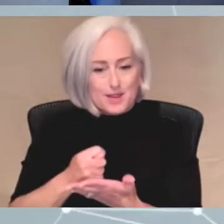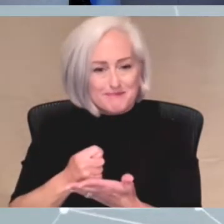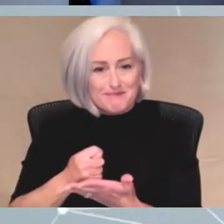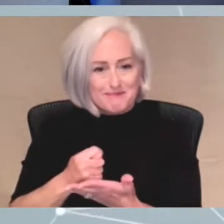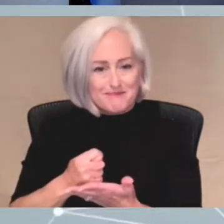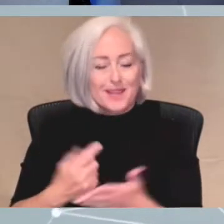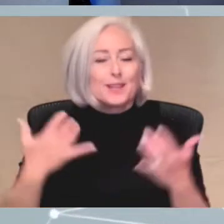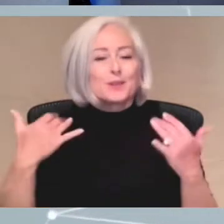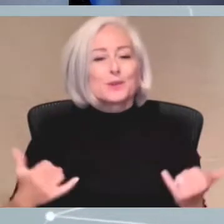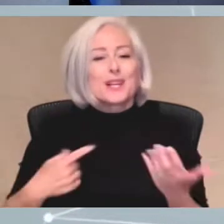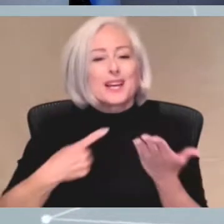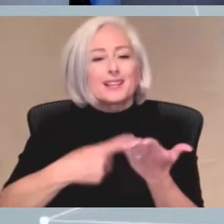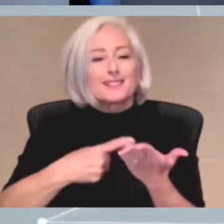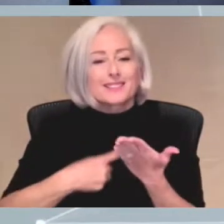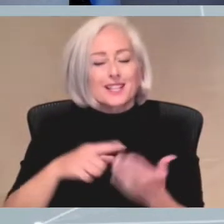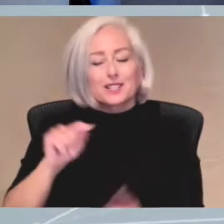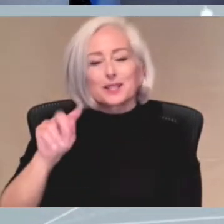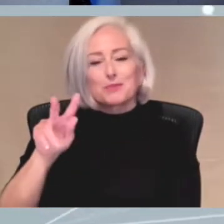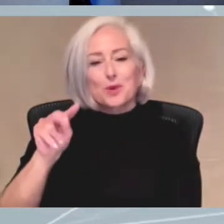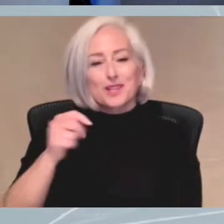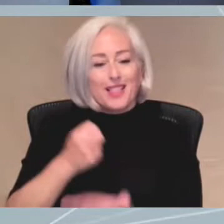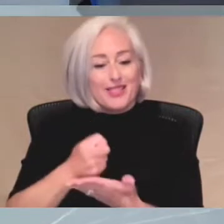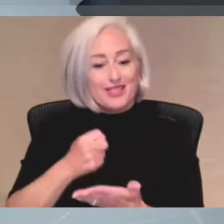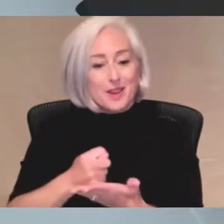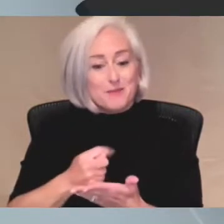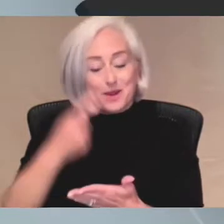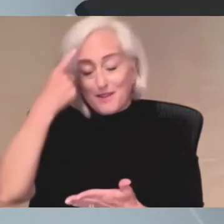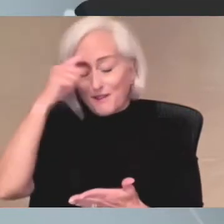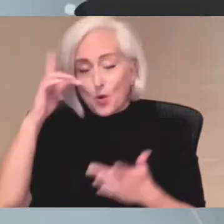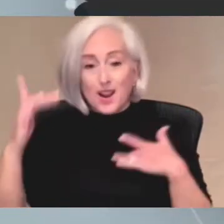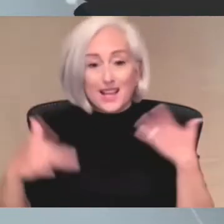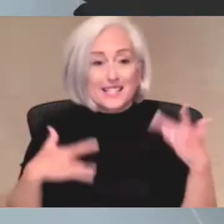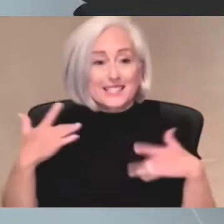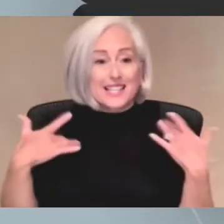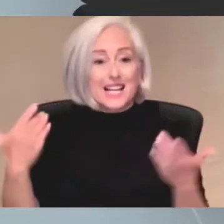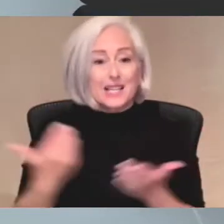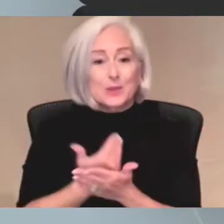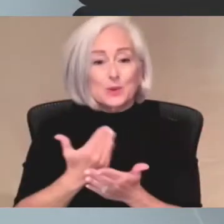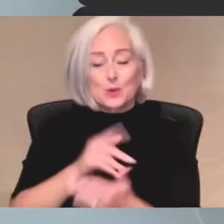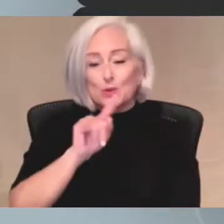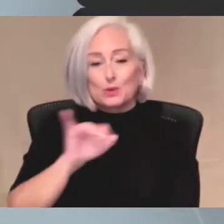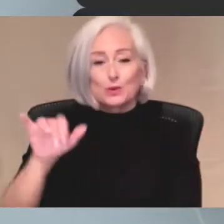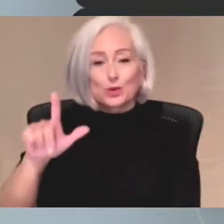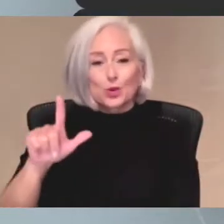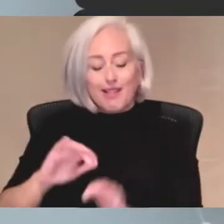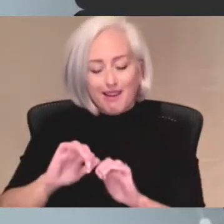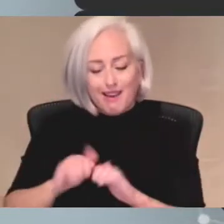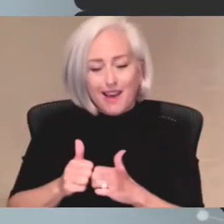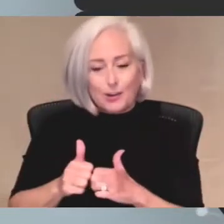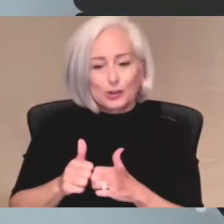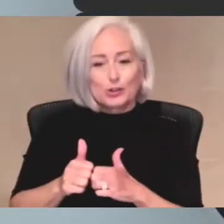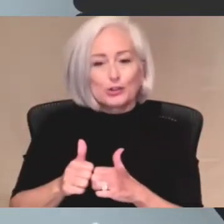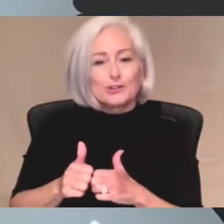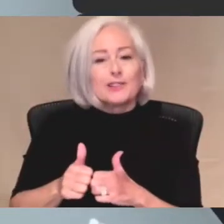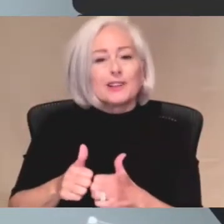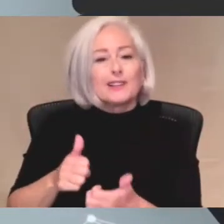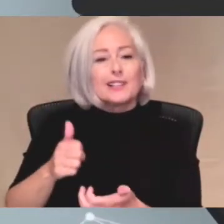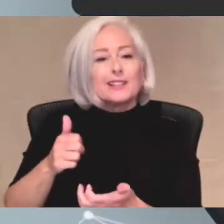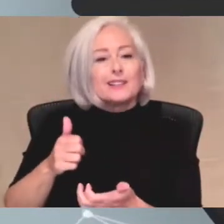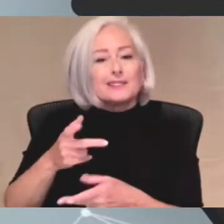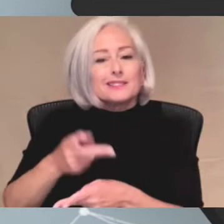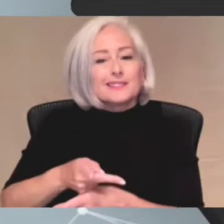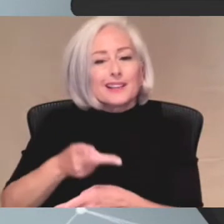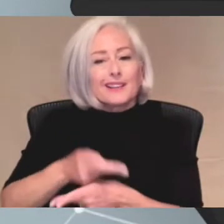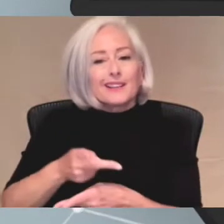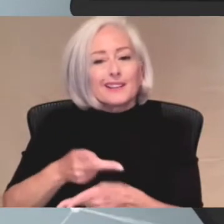proton therapy as an exciting new tool to treat cancer. And remember to share this link with people you think